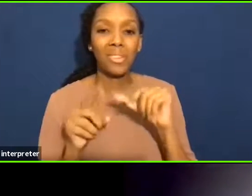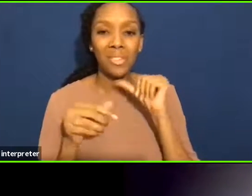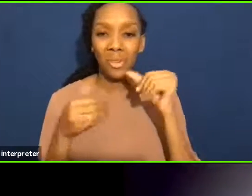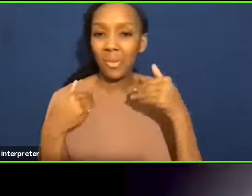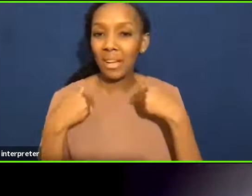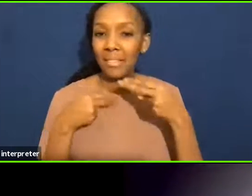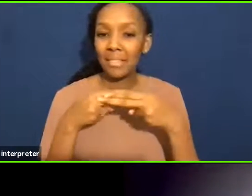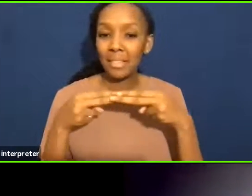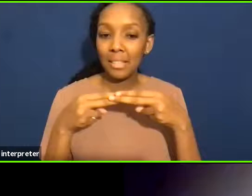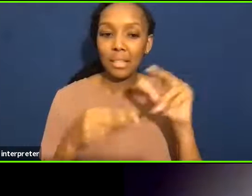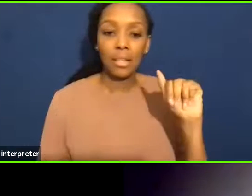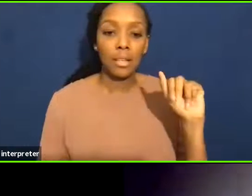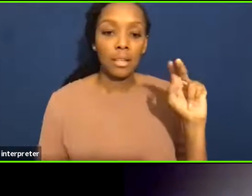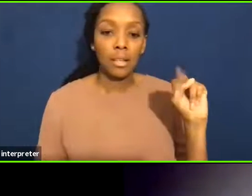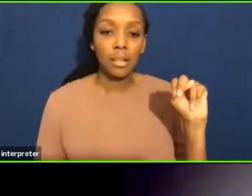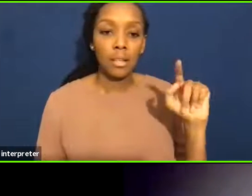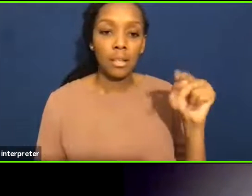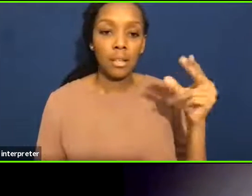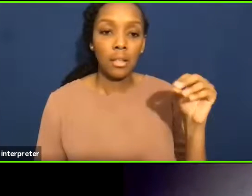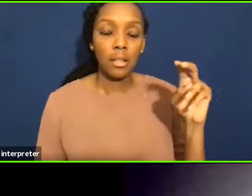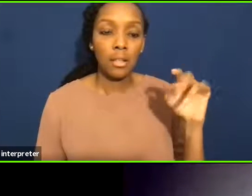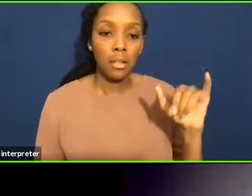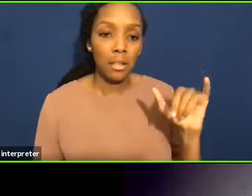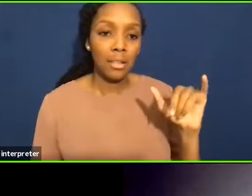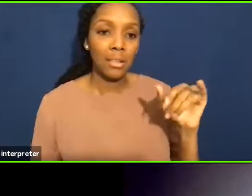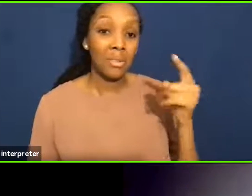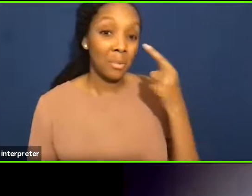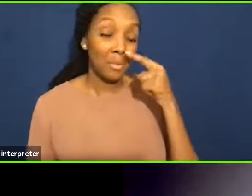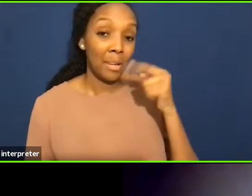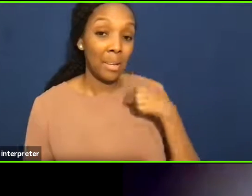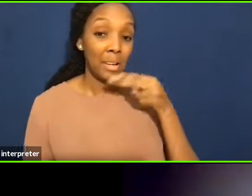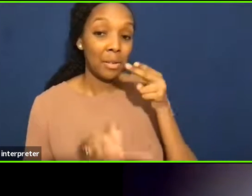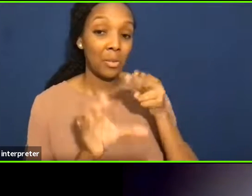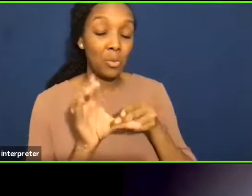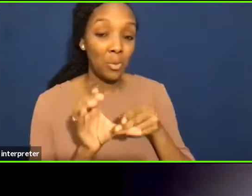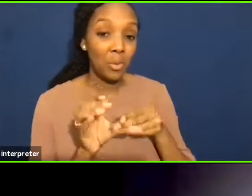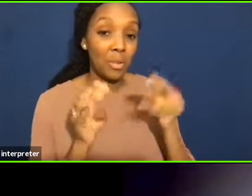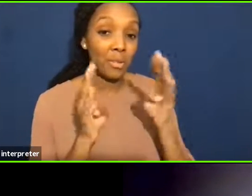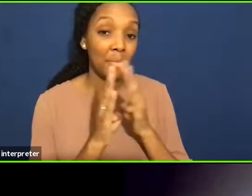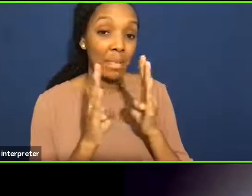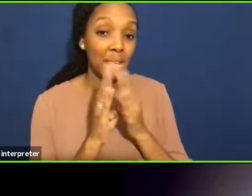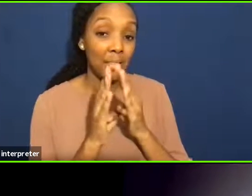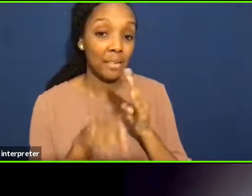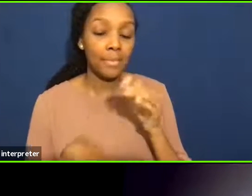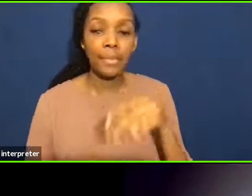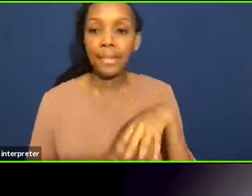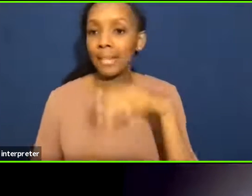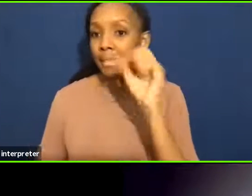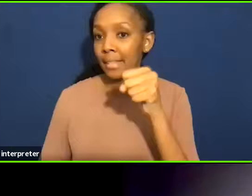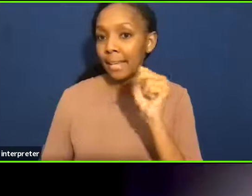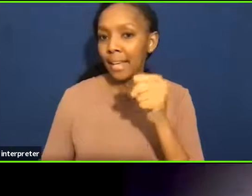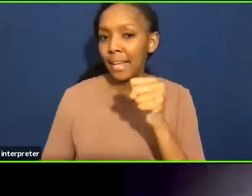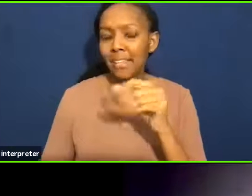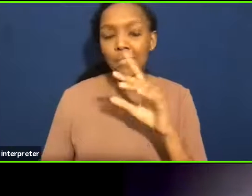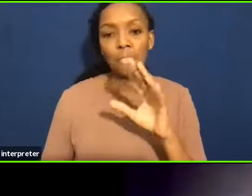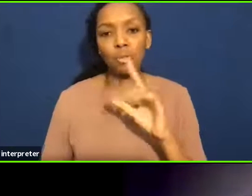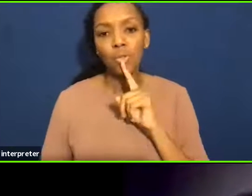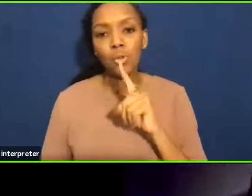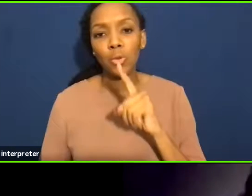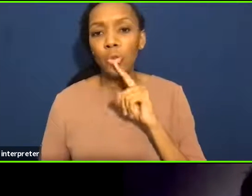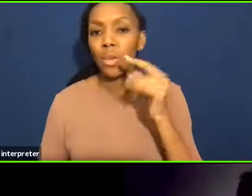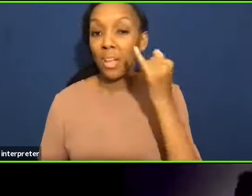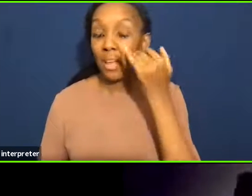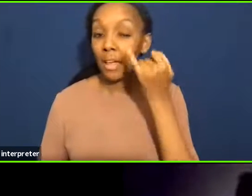Anthony wants to know, can he be in on that meeting, Peyton? Absolutely. And if anyone else